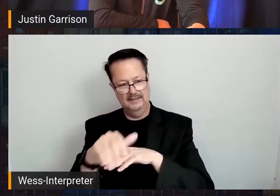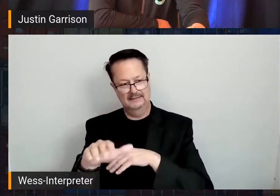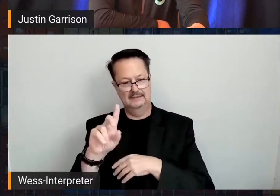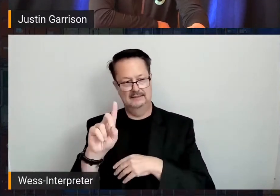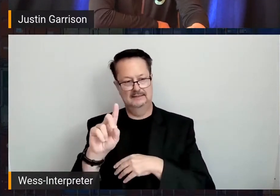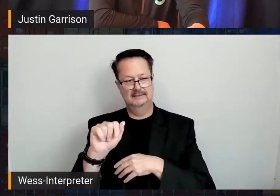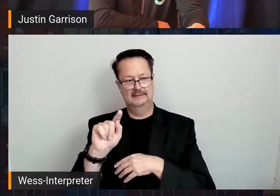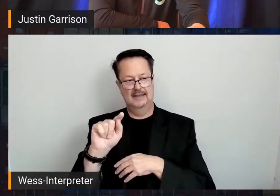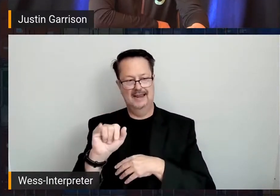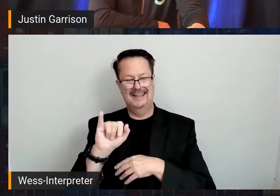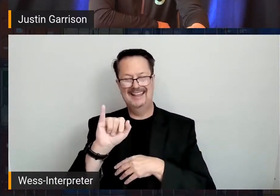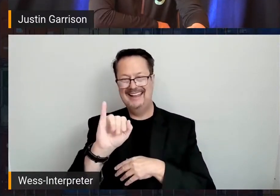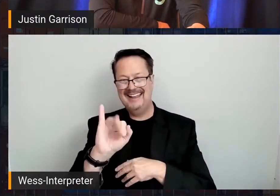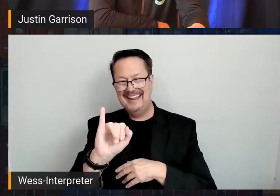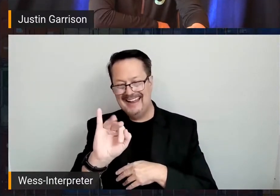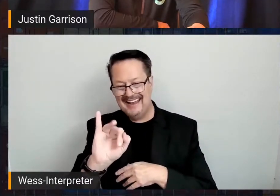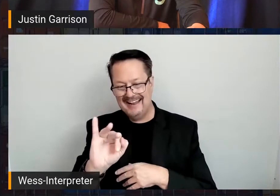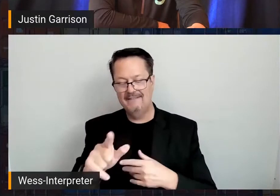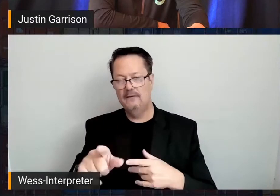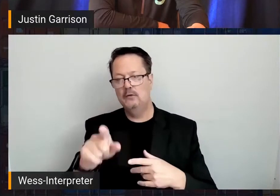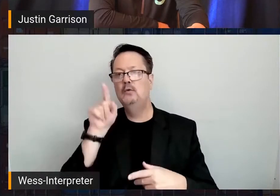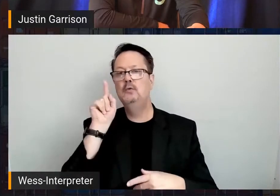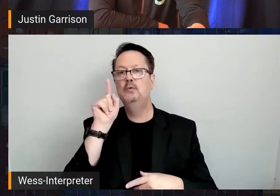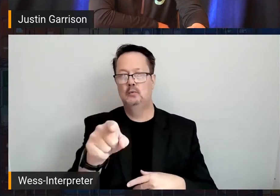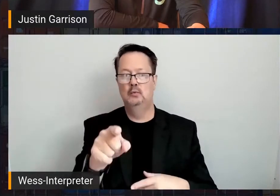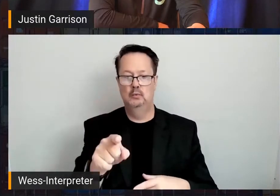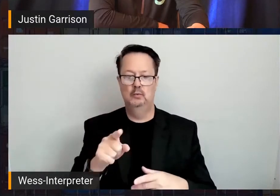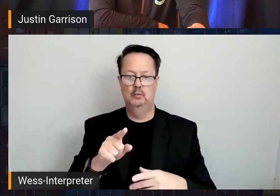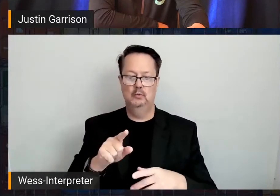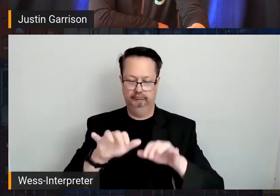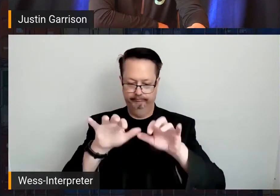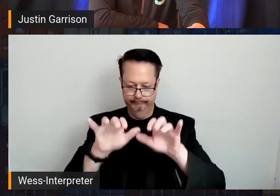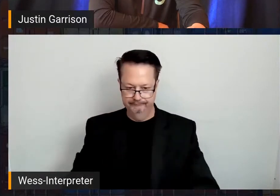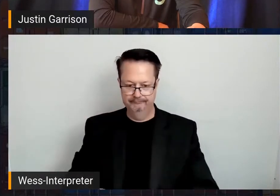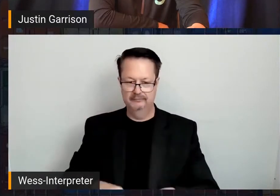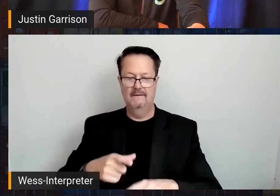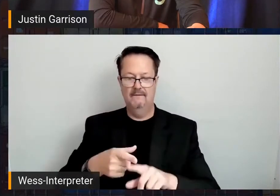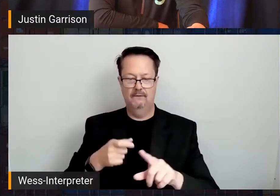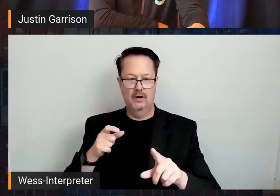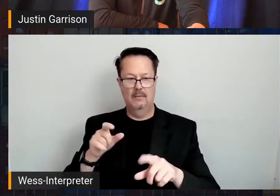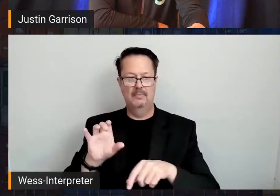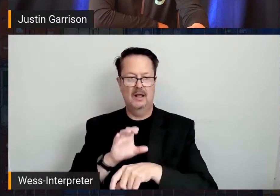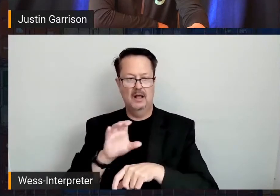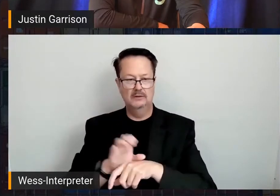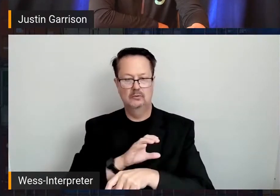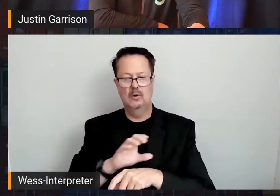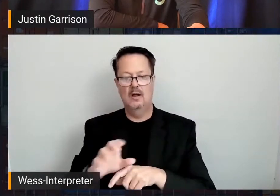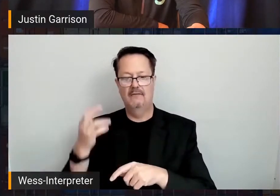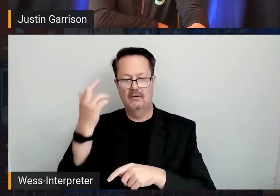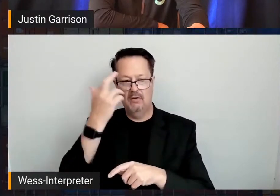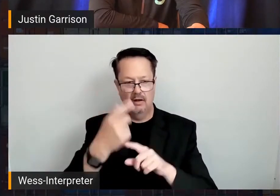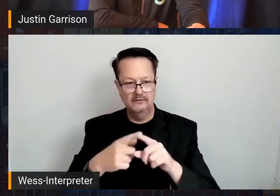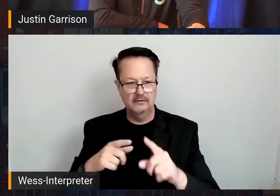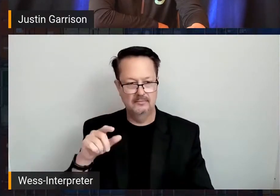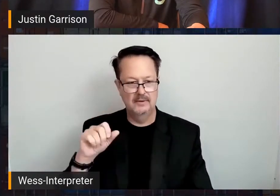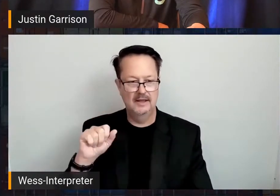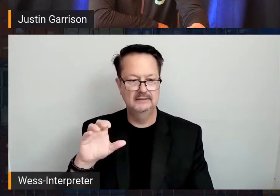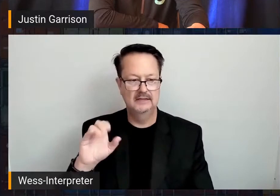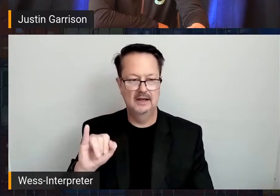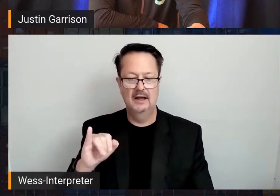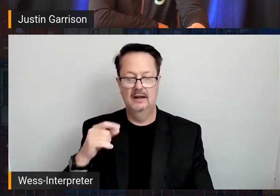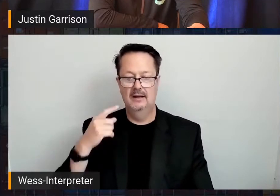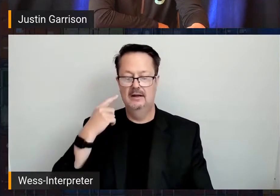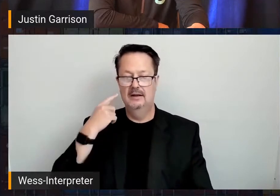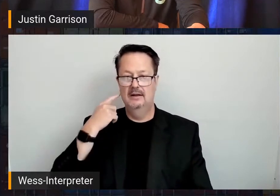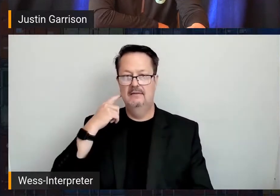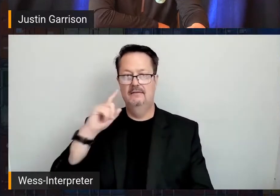have initiated some action from the console or have called an API. For example, on the console, you see cluster